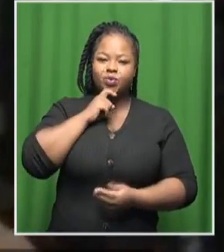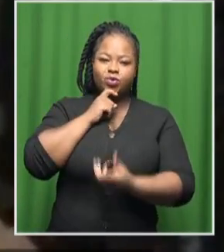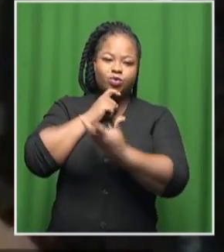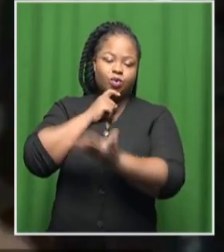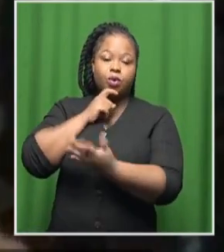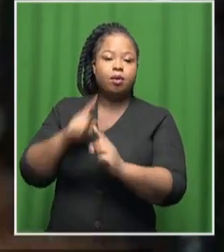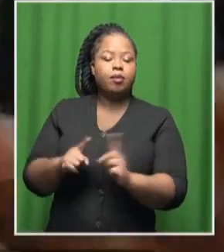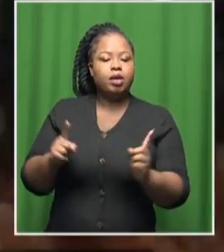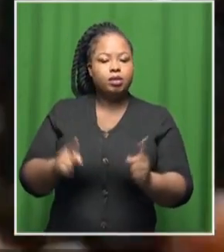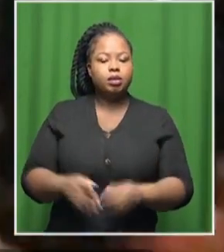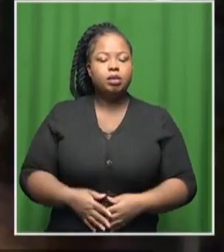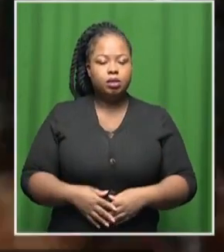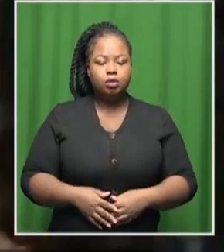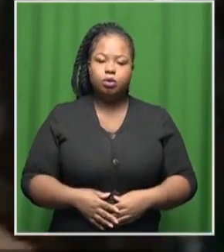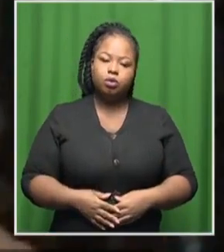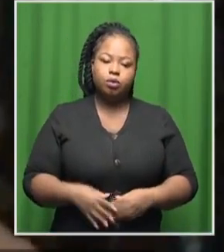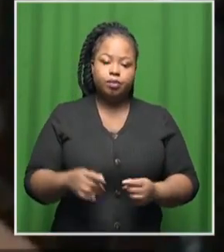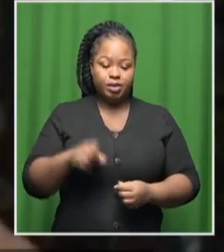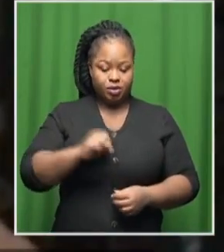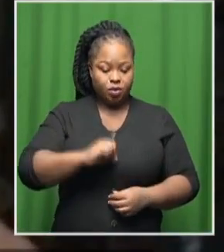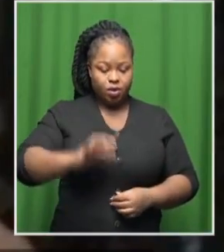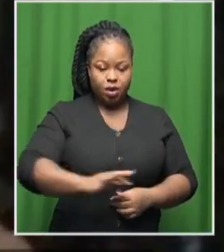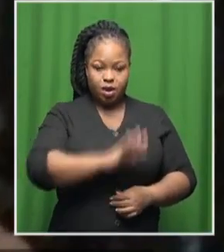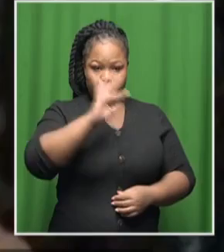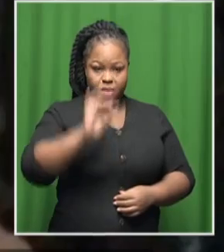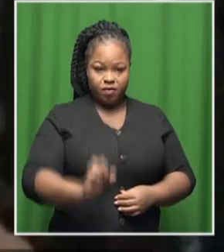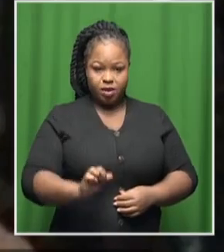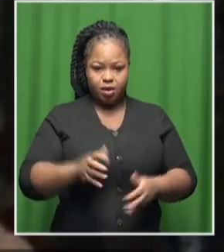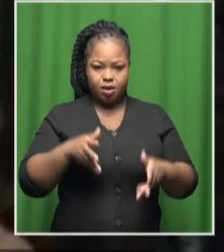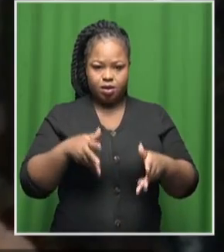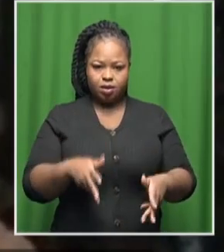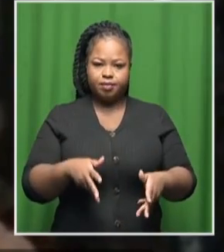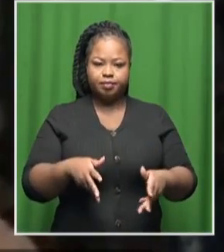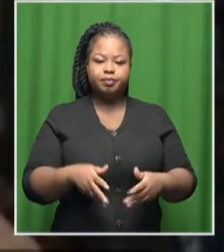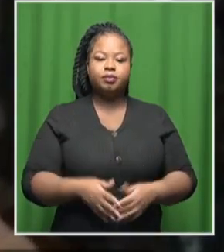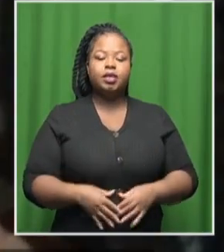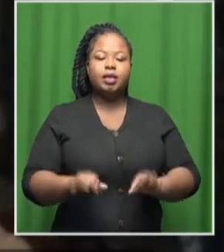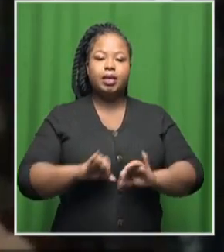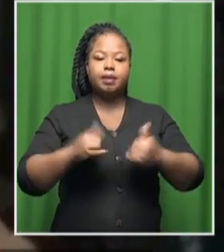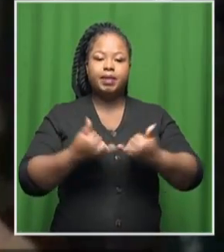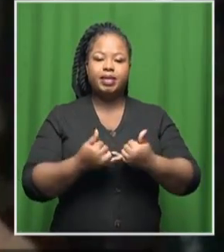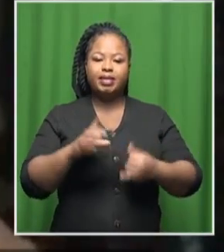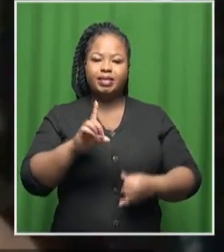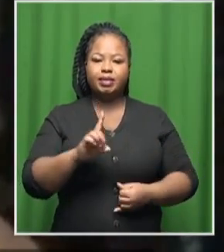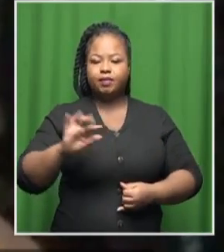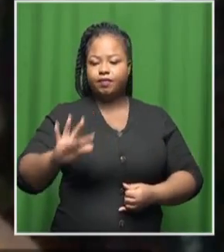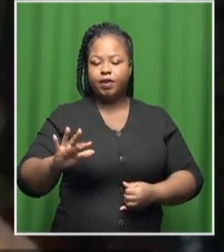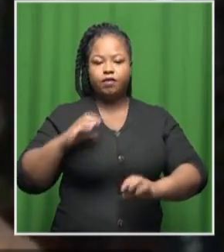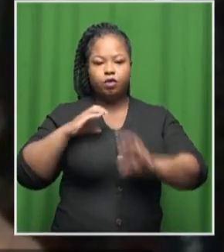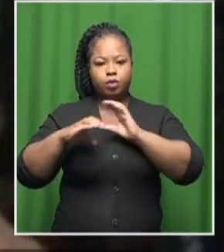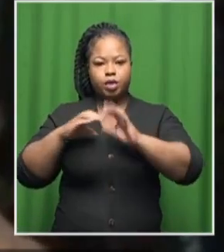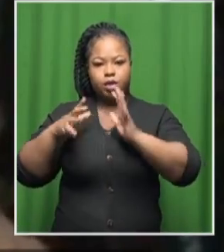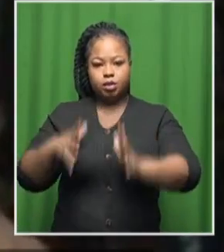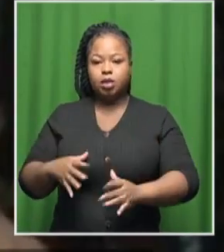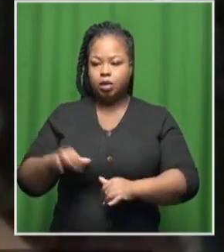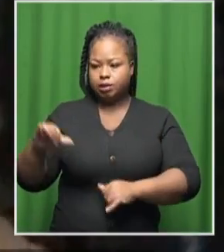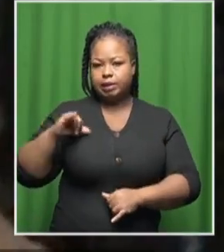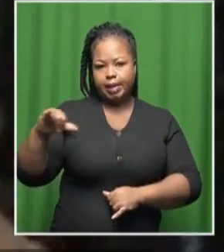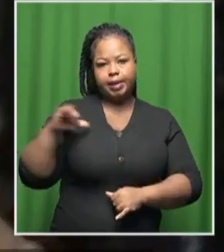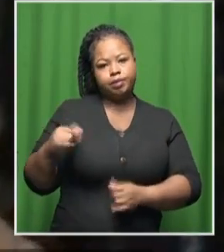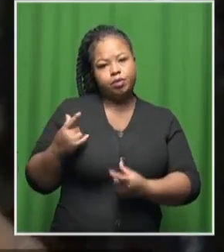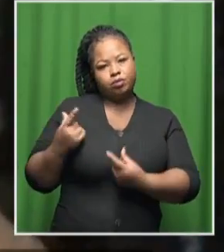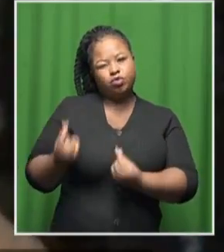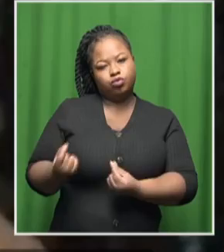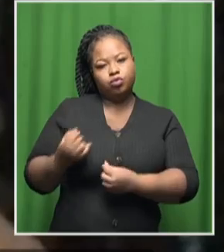slightly closer to us, as far as South Africa is concerned, is the company called the T5 Communicator. They are doing exactly what we are doing, but